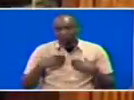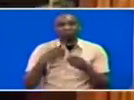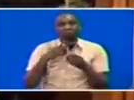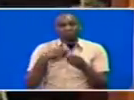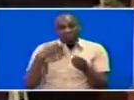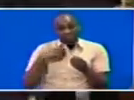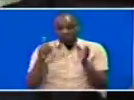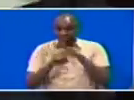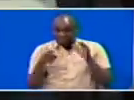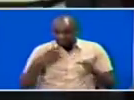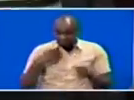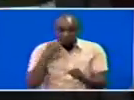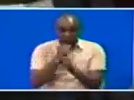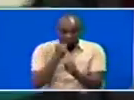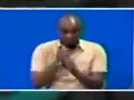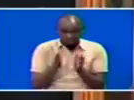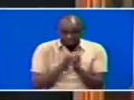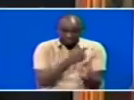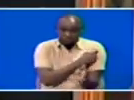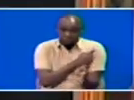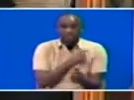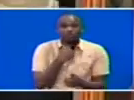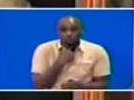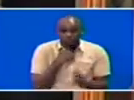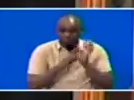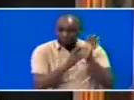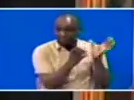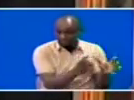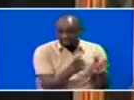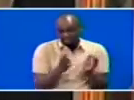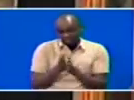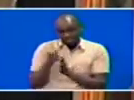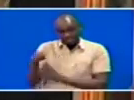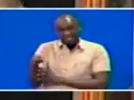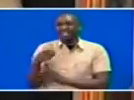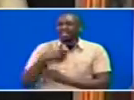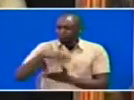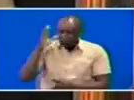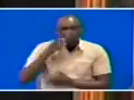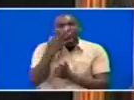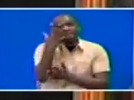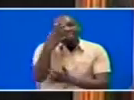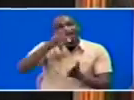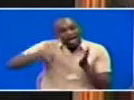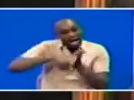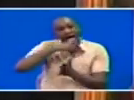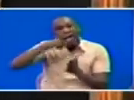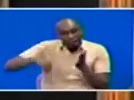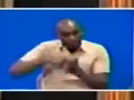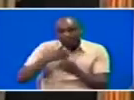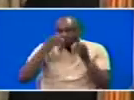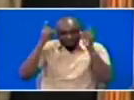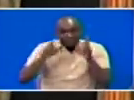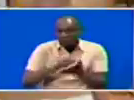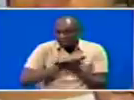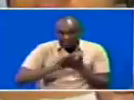Cabinet Secretary Phyllis Kandie and Doctors' Union representatives that spanned more than 5 hours. No resolution has